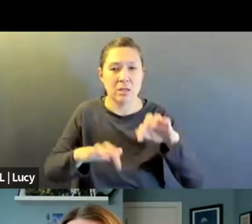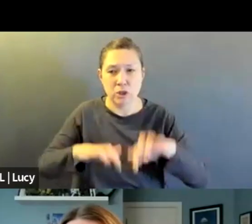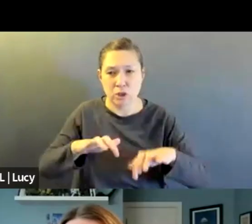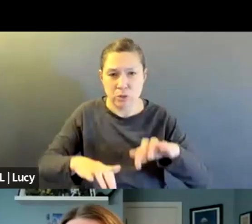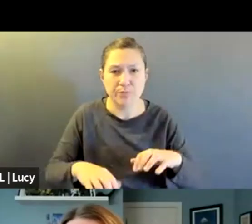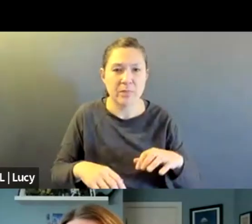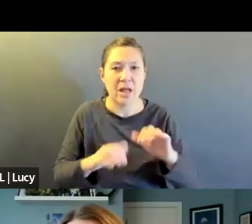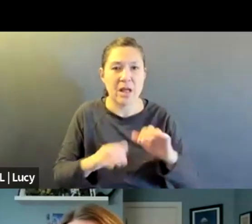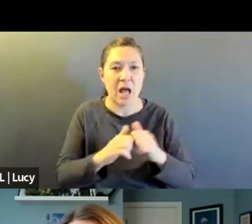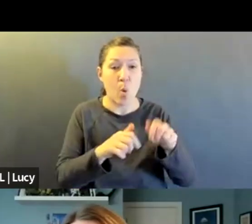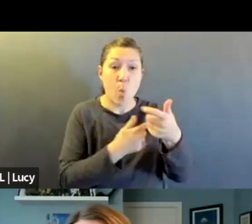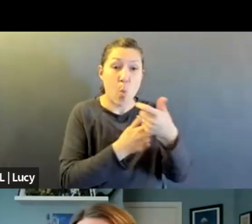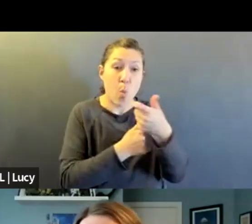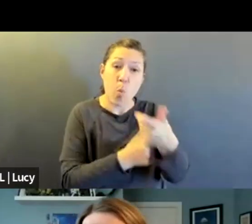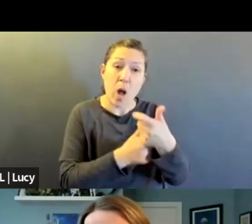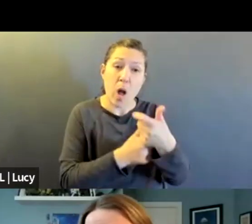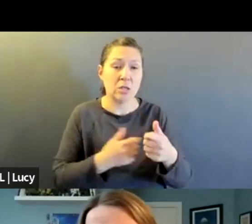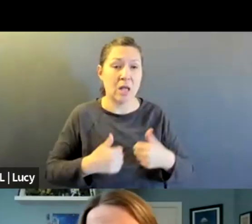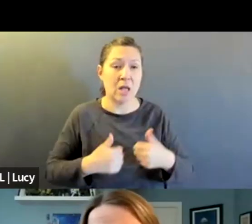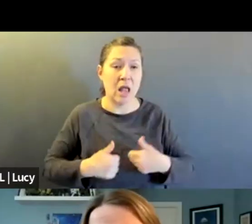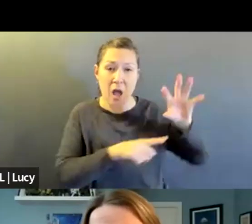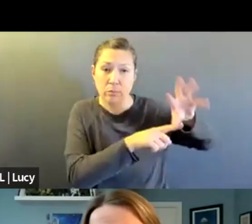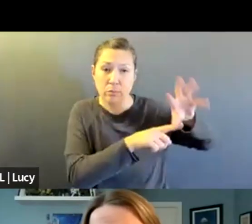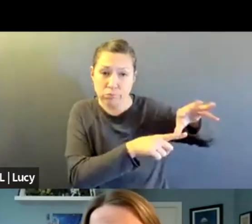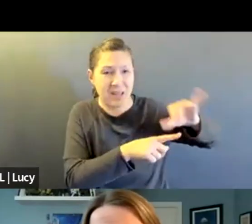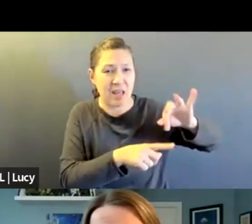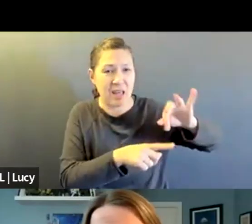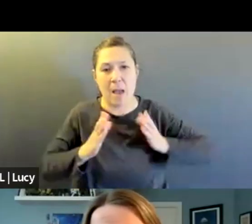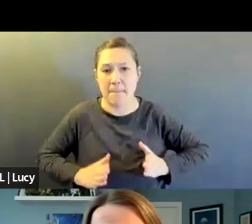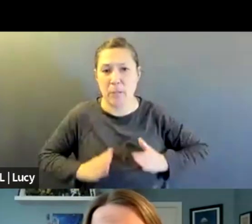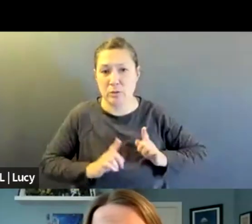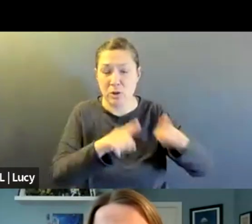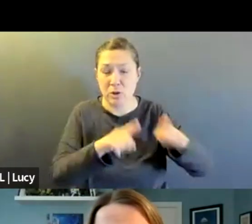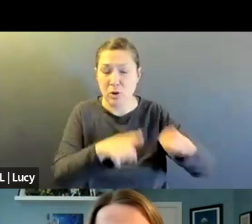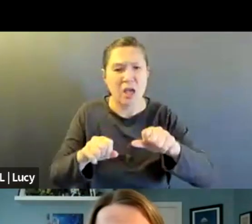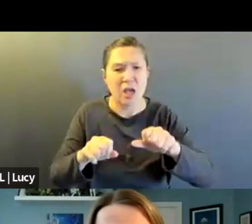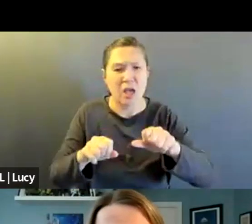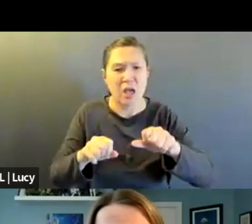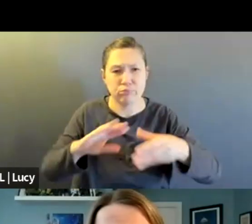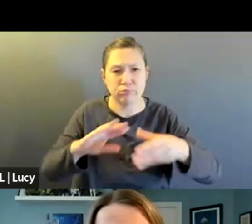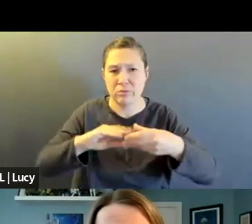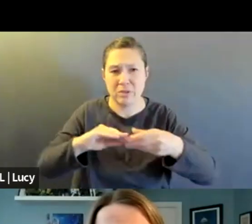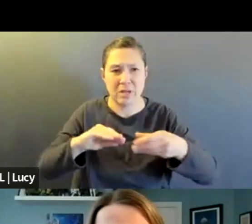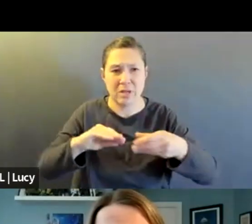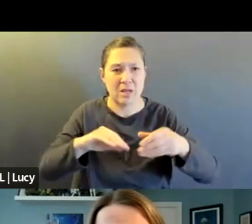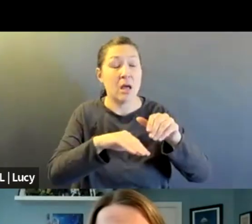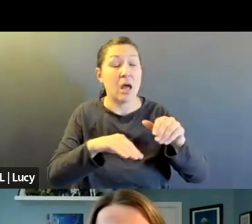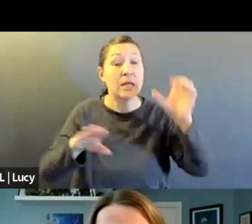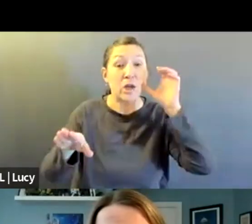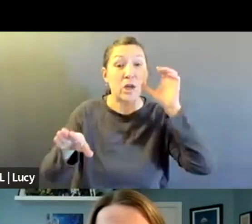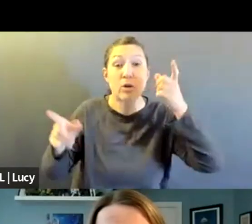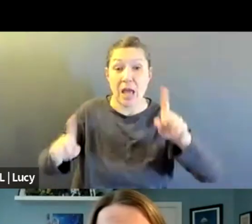view the live stream as well if you're not able to make it. Written testimony can be those submitted anywhere up to 72 hours after a hearing.